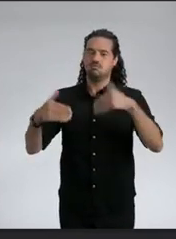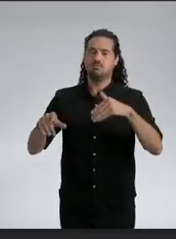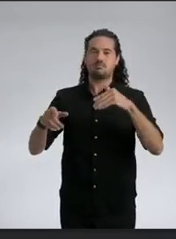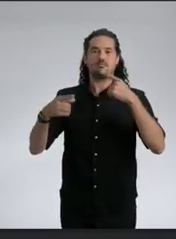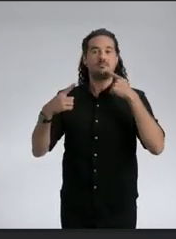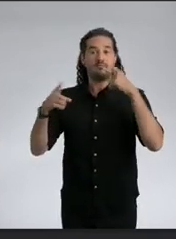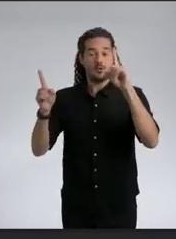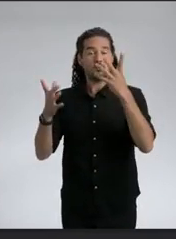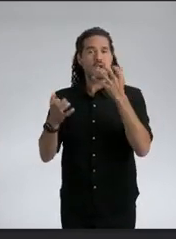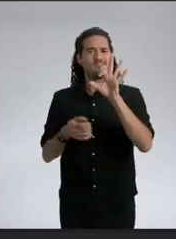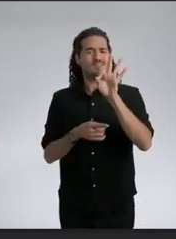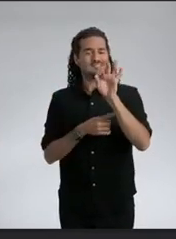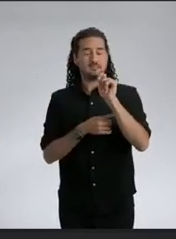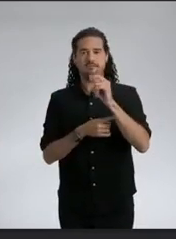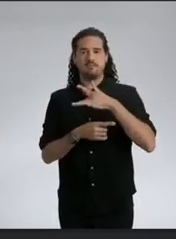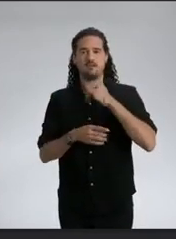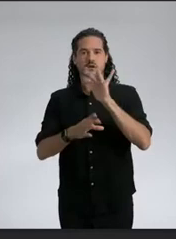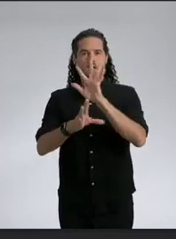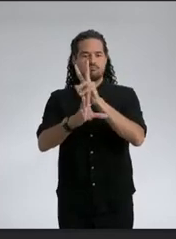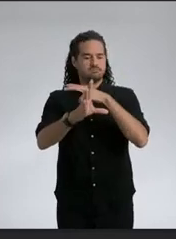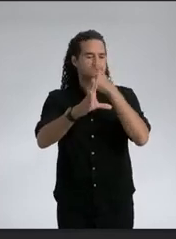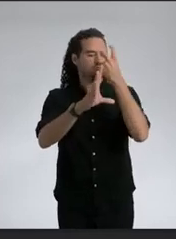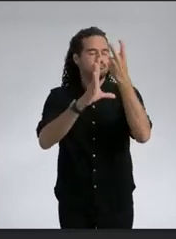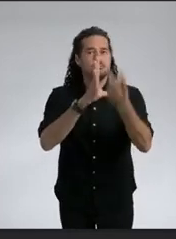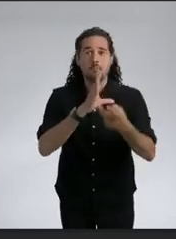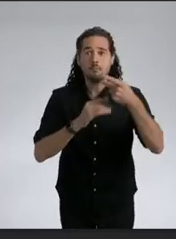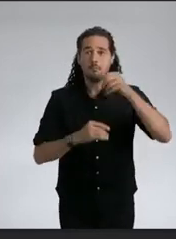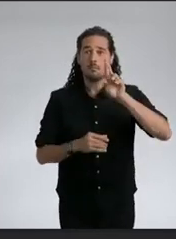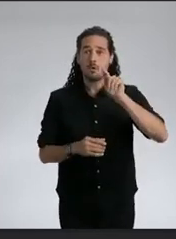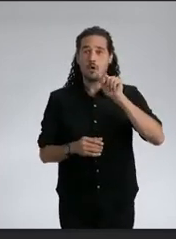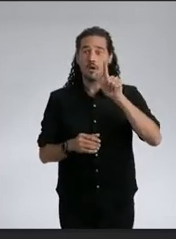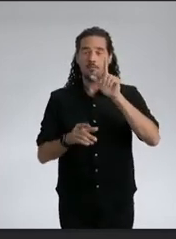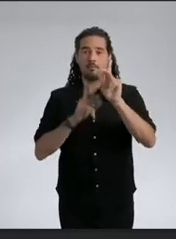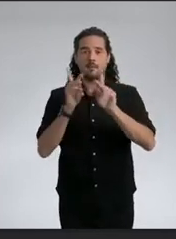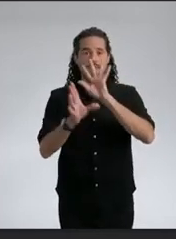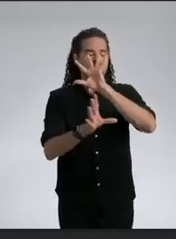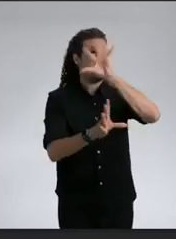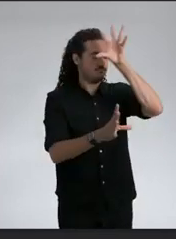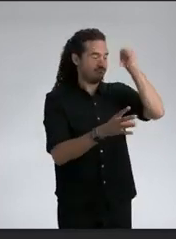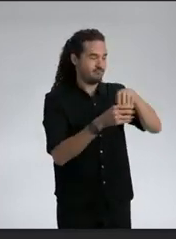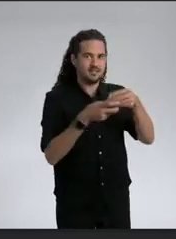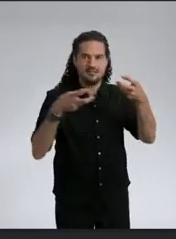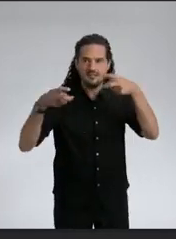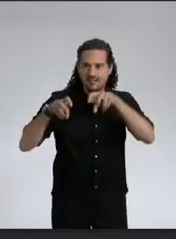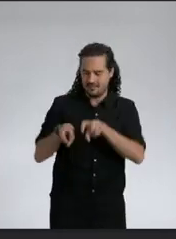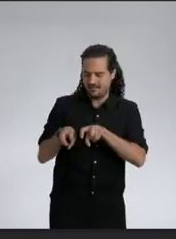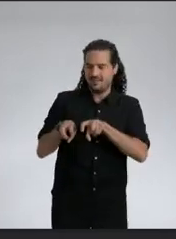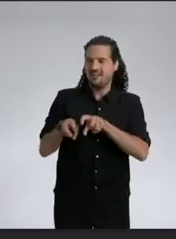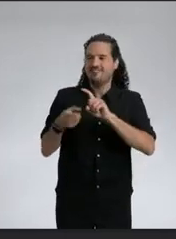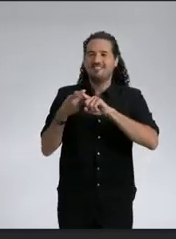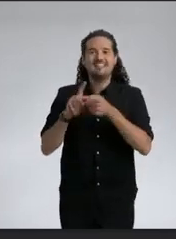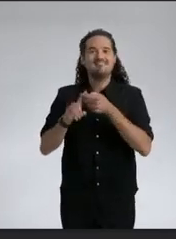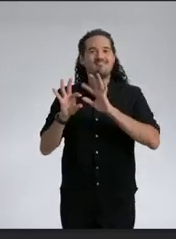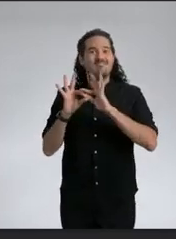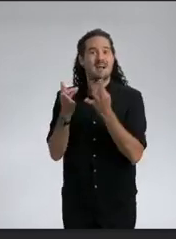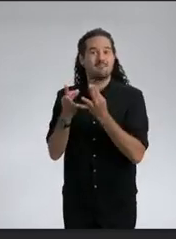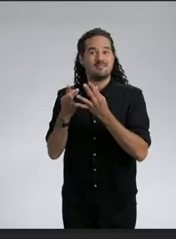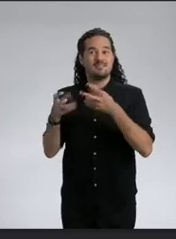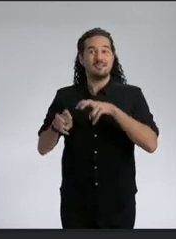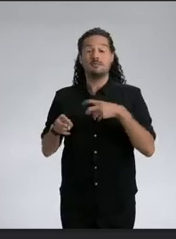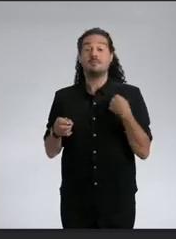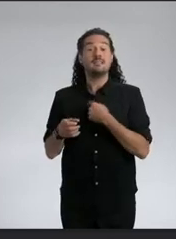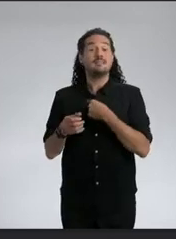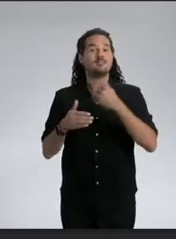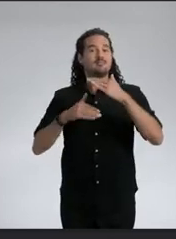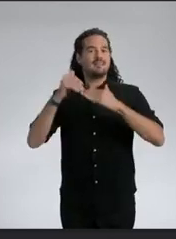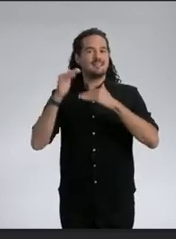portal, which transported people into the same space as some of their closest friends and family. So we built SharePlay, and we've